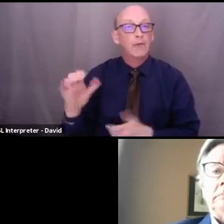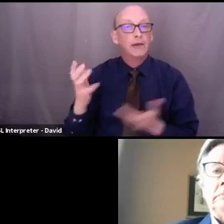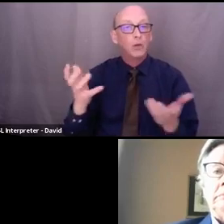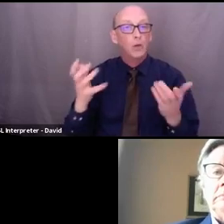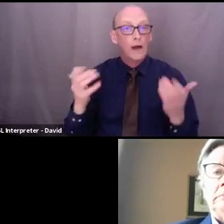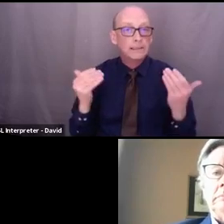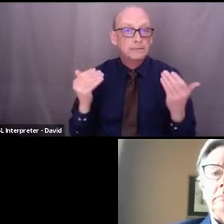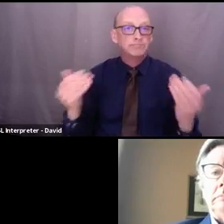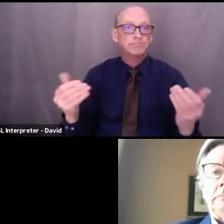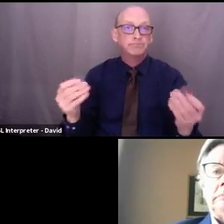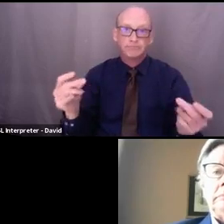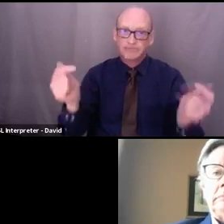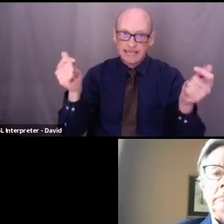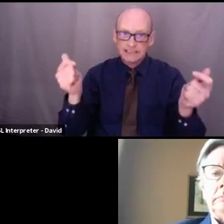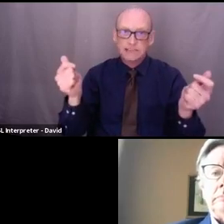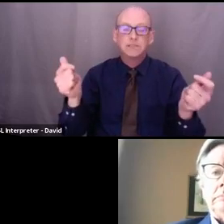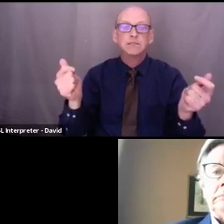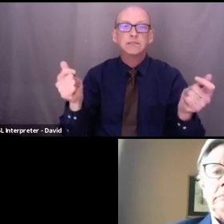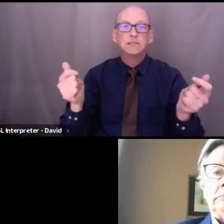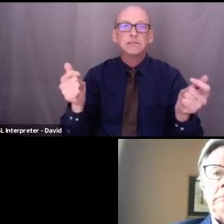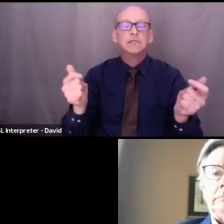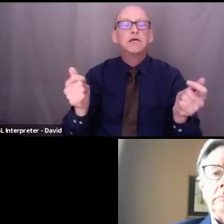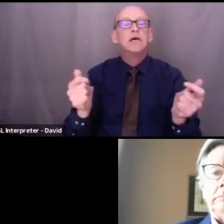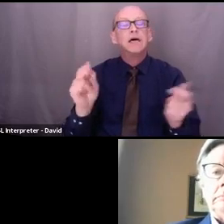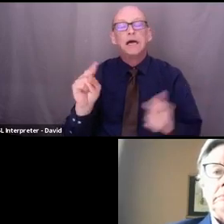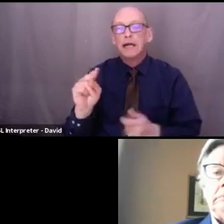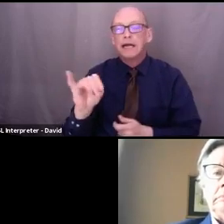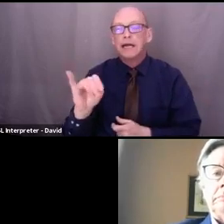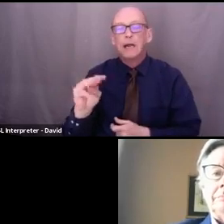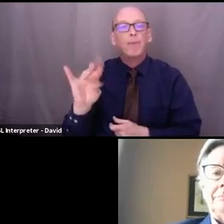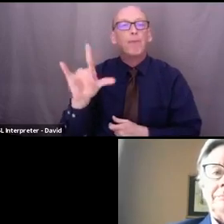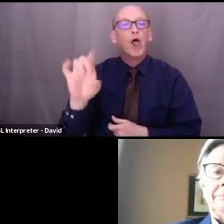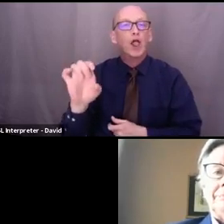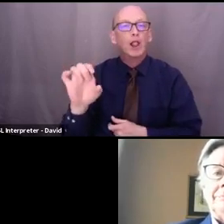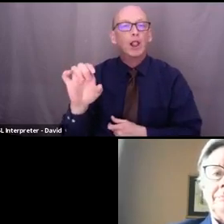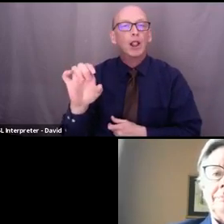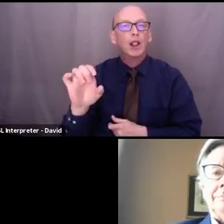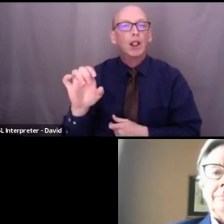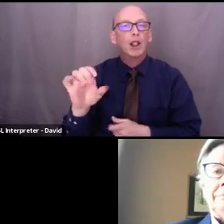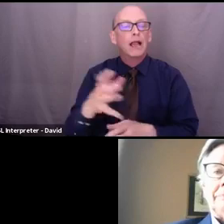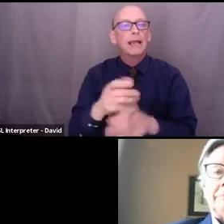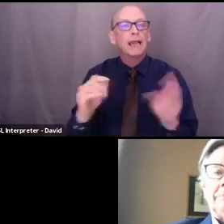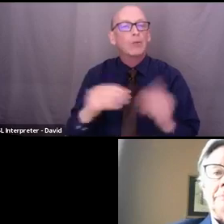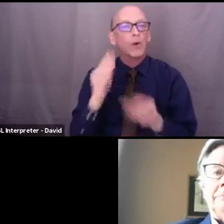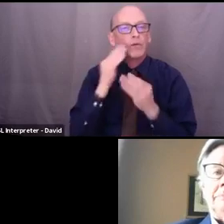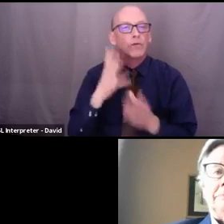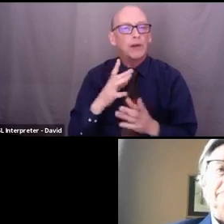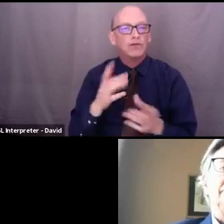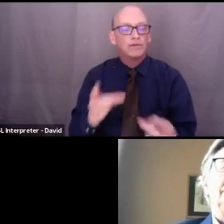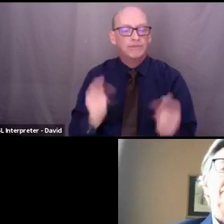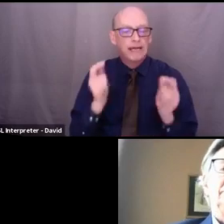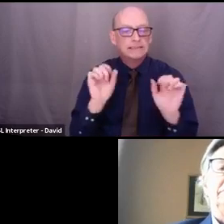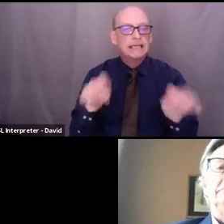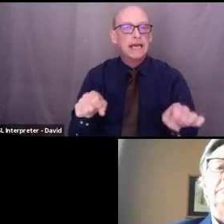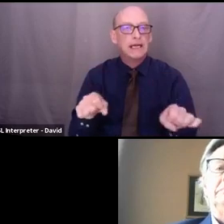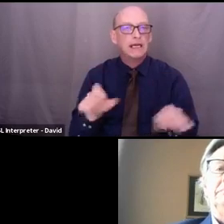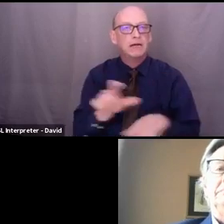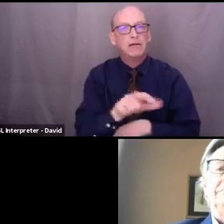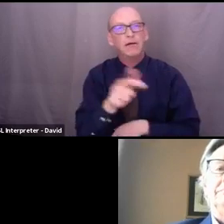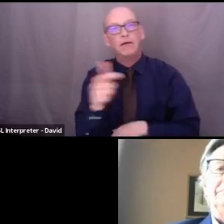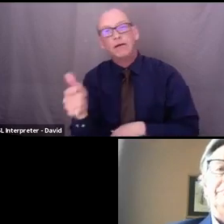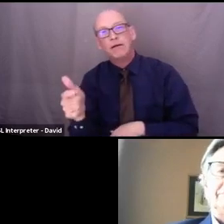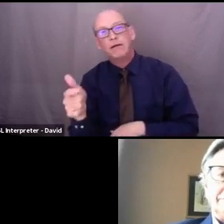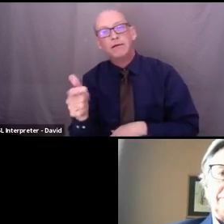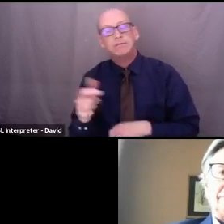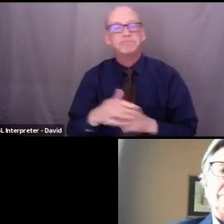forward fast and nimble and get more information as quickly as we can. So I'll turn it over to my